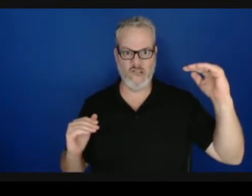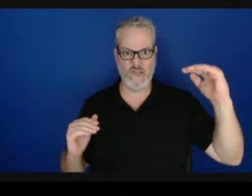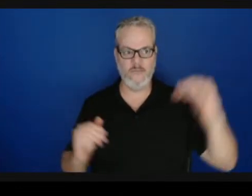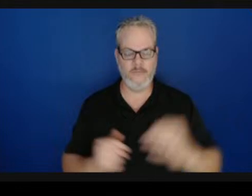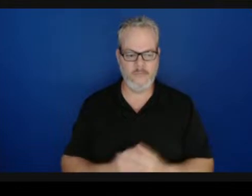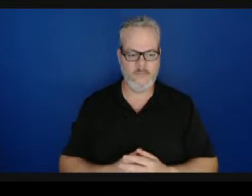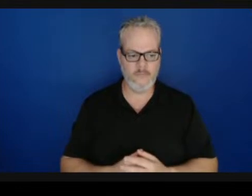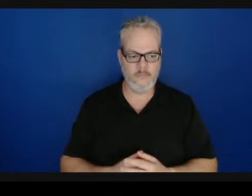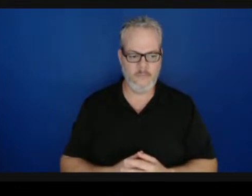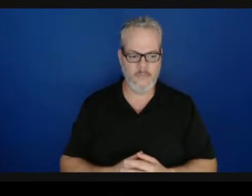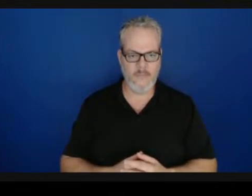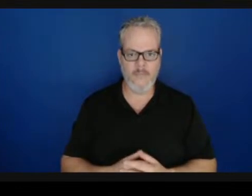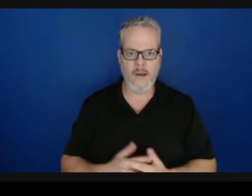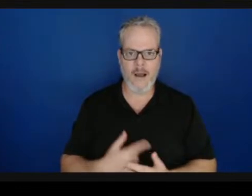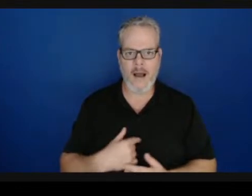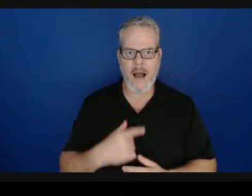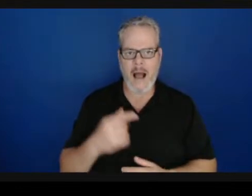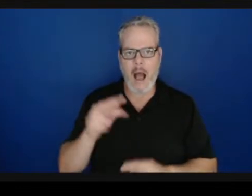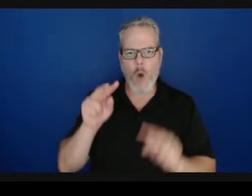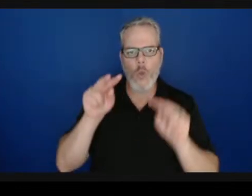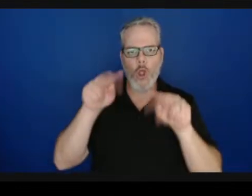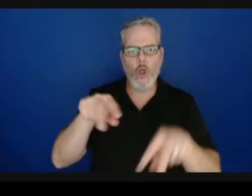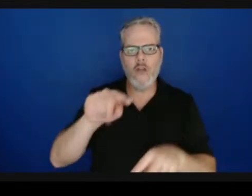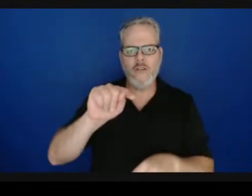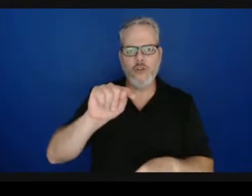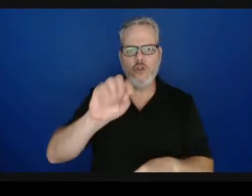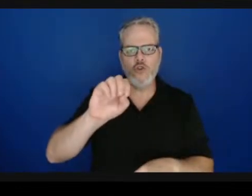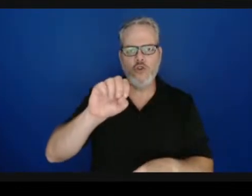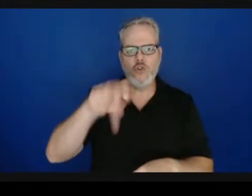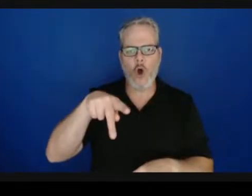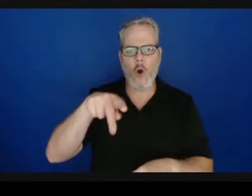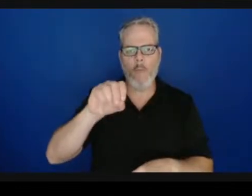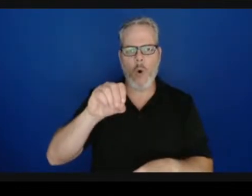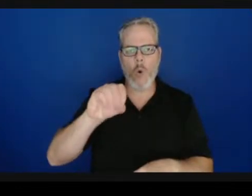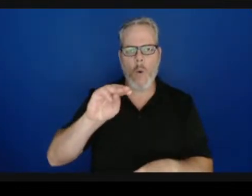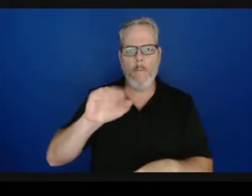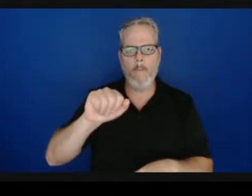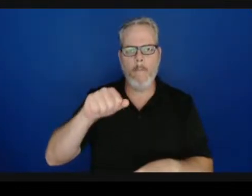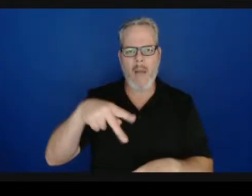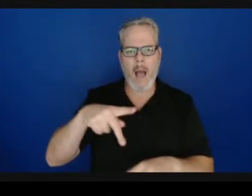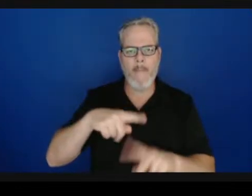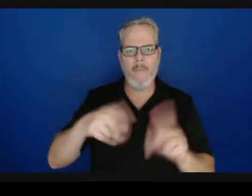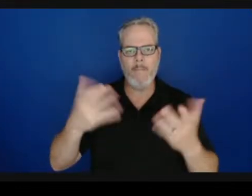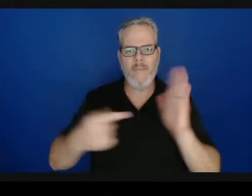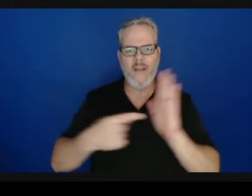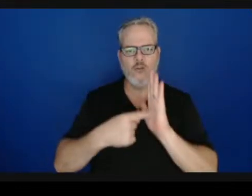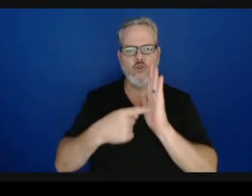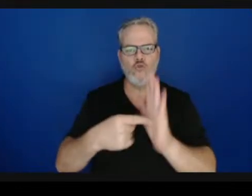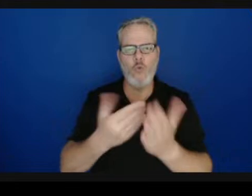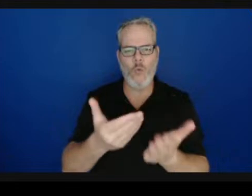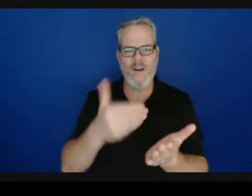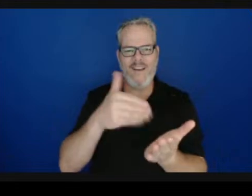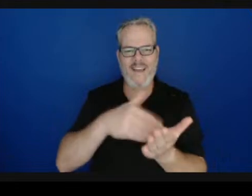haven't looked at the topo, right? But it appears if you look at how the lava is filling the crater now, let me see if I can pull that picture back up here.